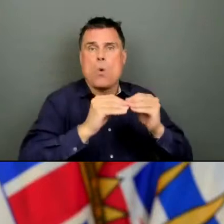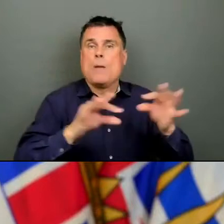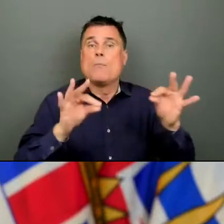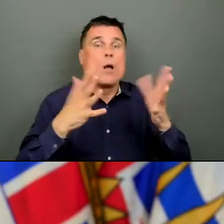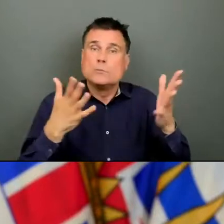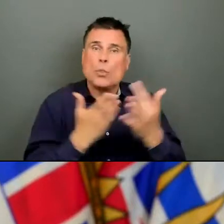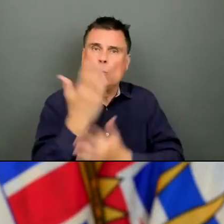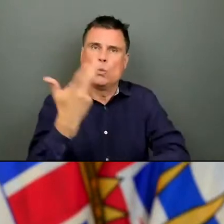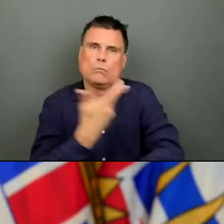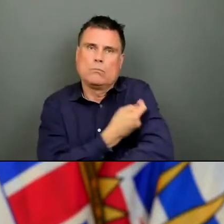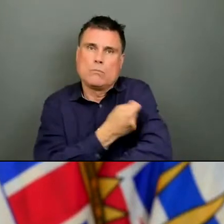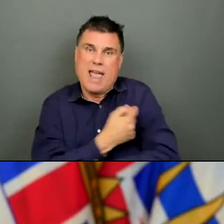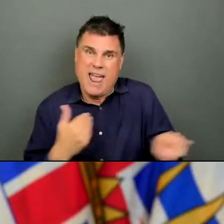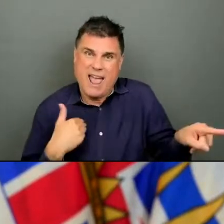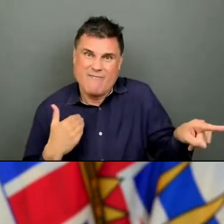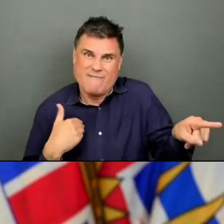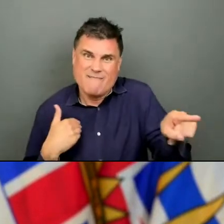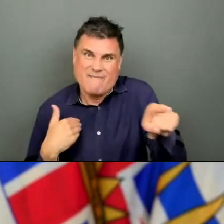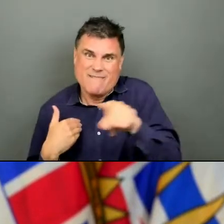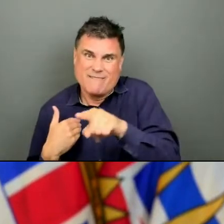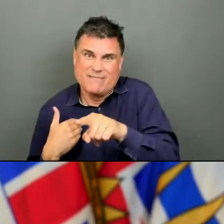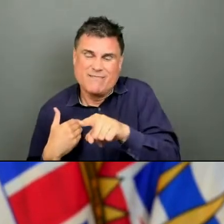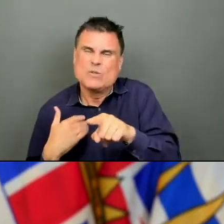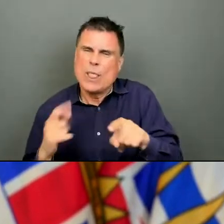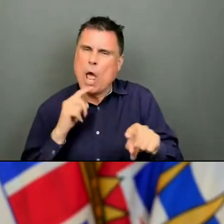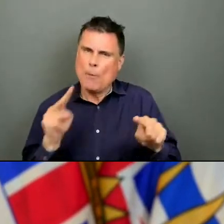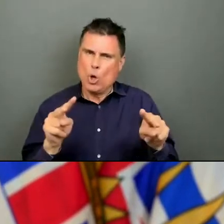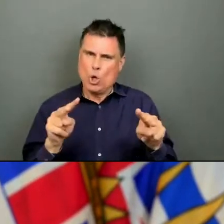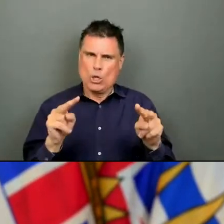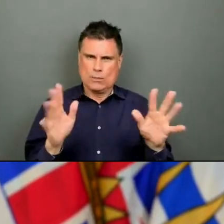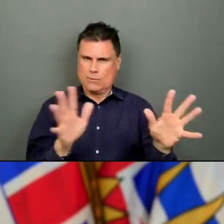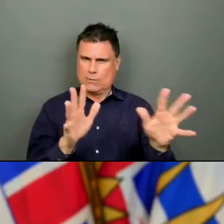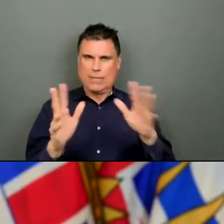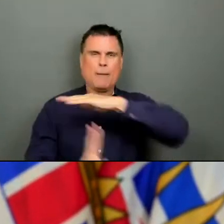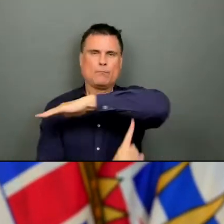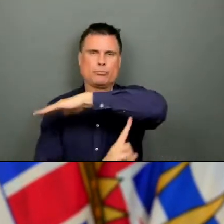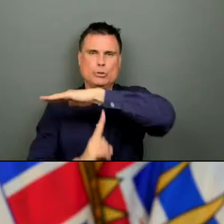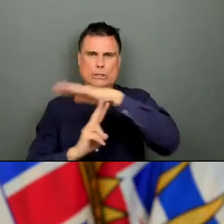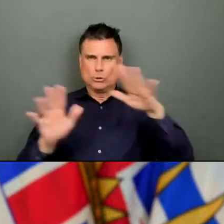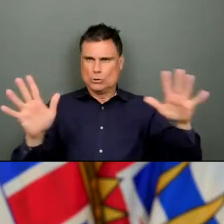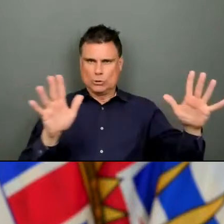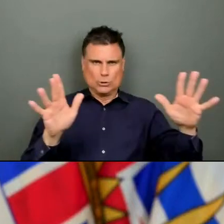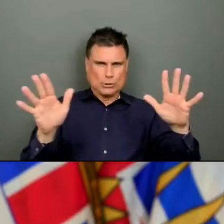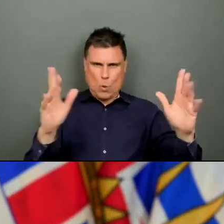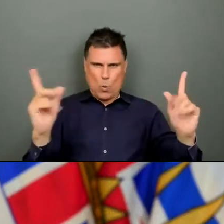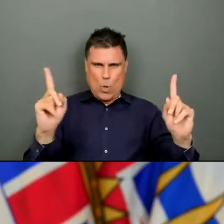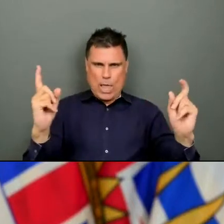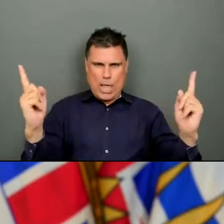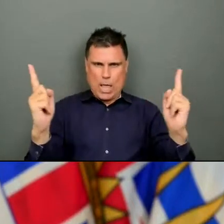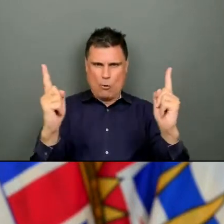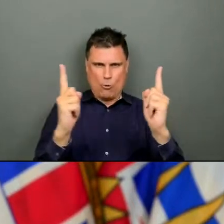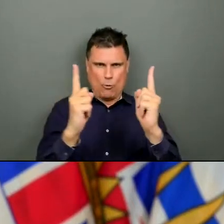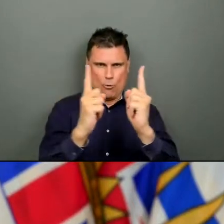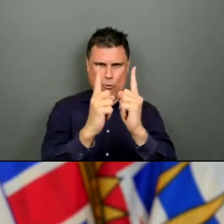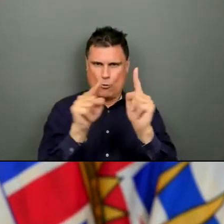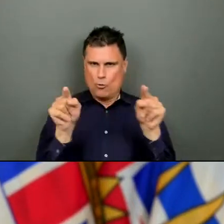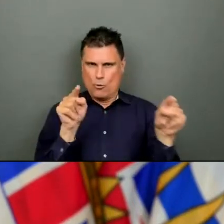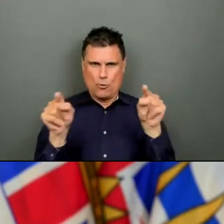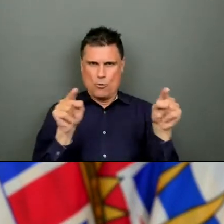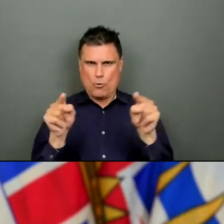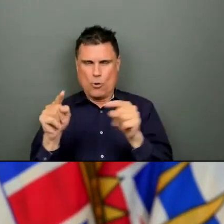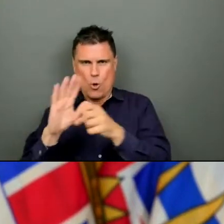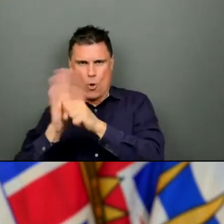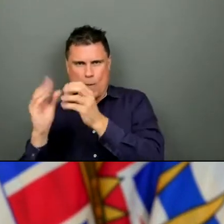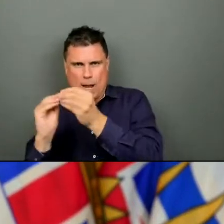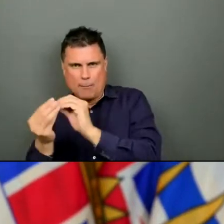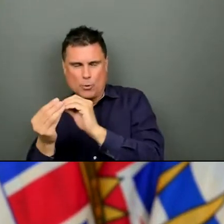bridging place. I have been using that term bridging, I guess, from as we started in the restart. We're not in a place where we can